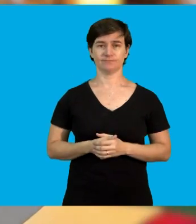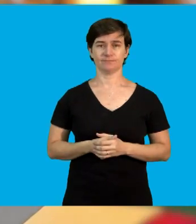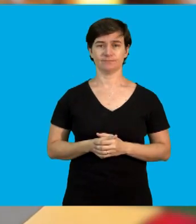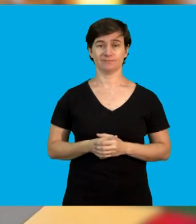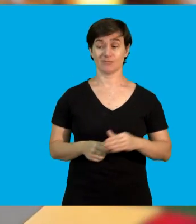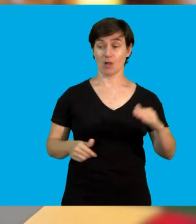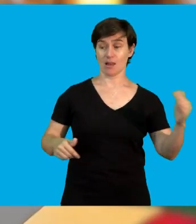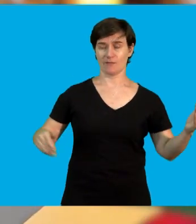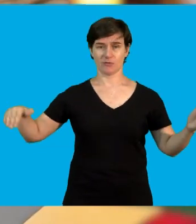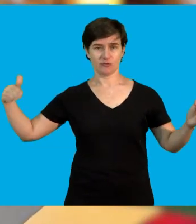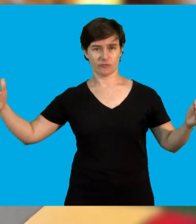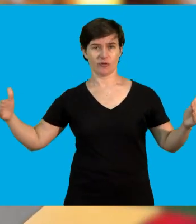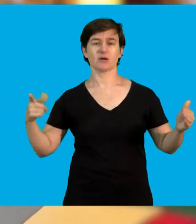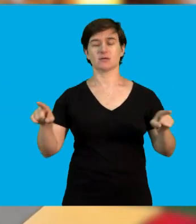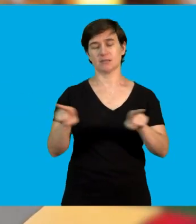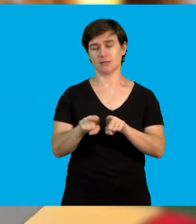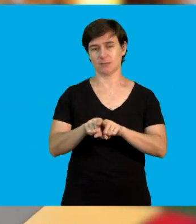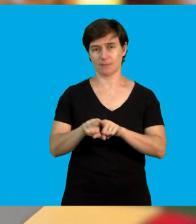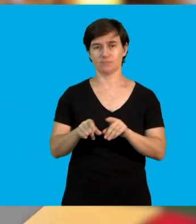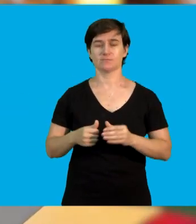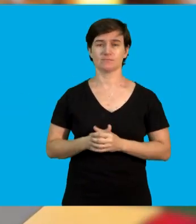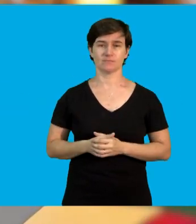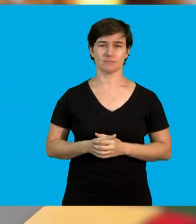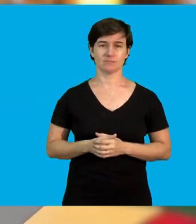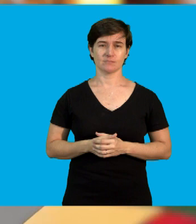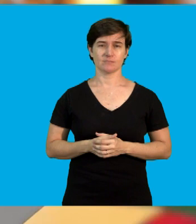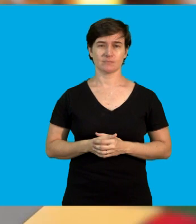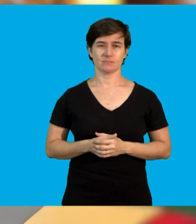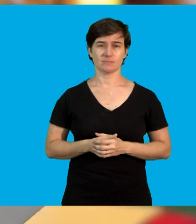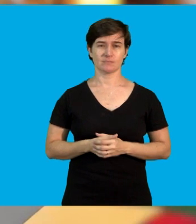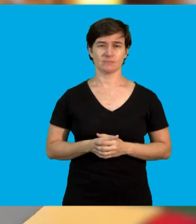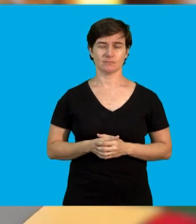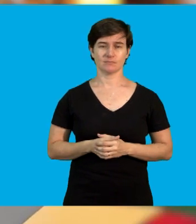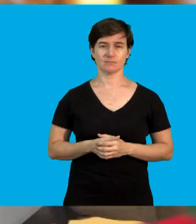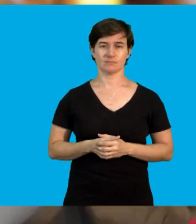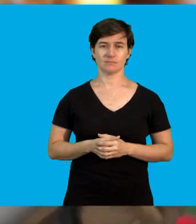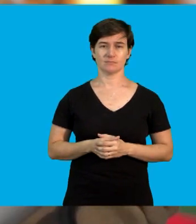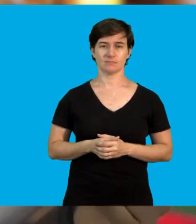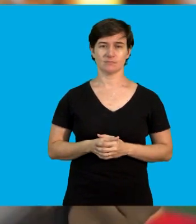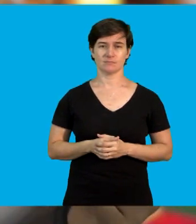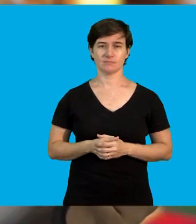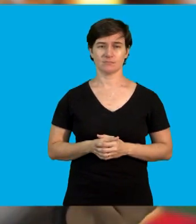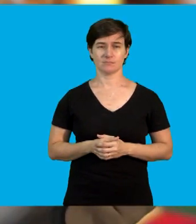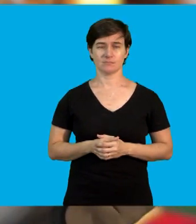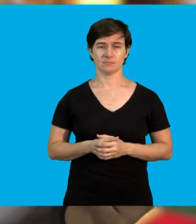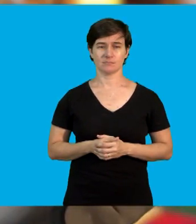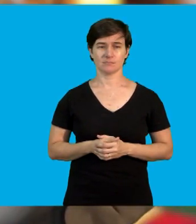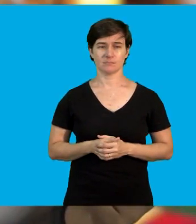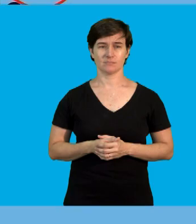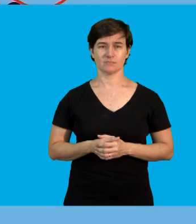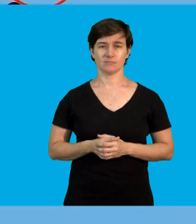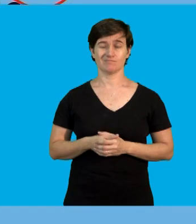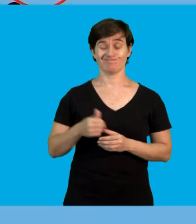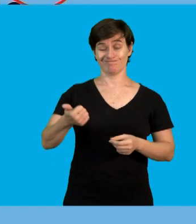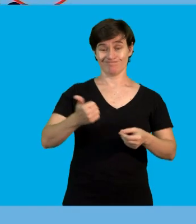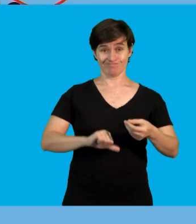on the right-hand side. So left and right are equal in terms of the number of atoms. Now, the next question